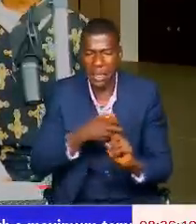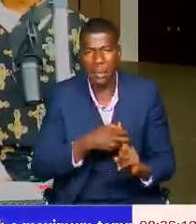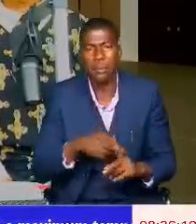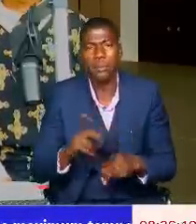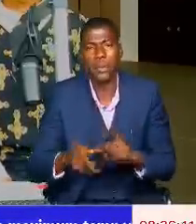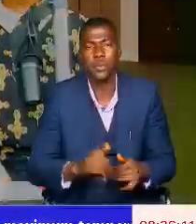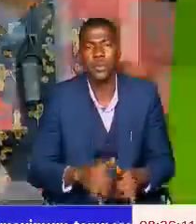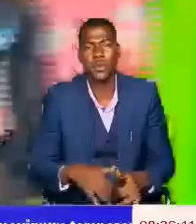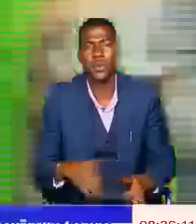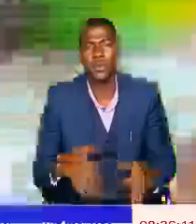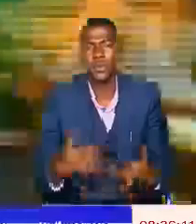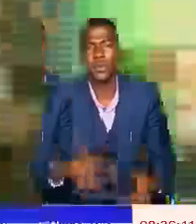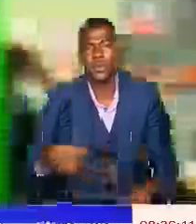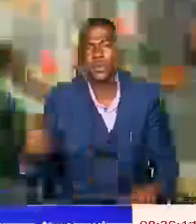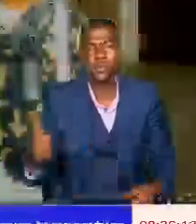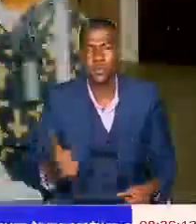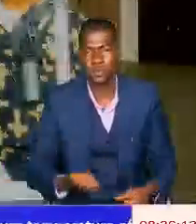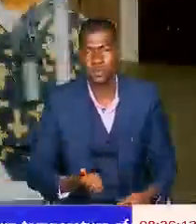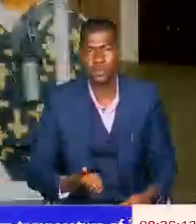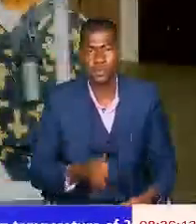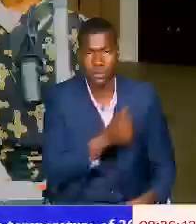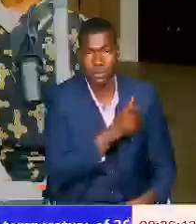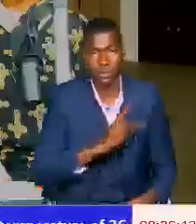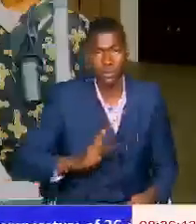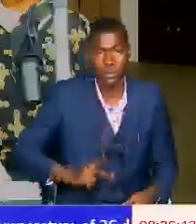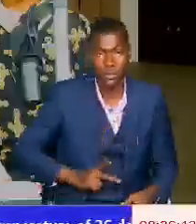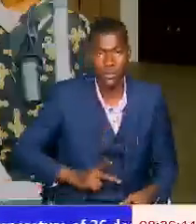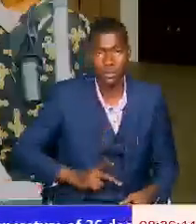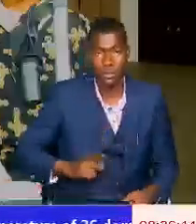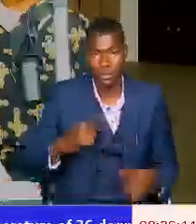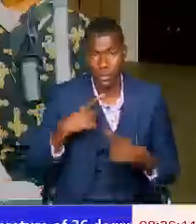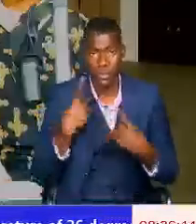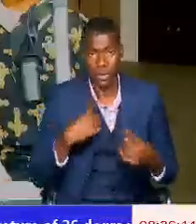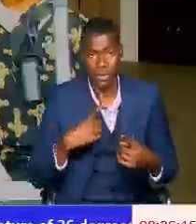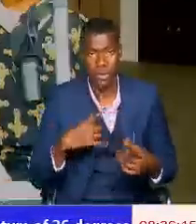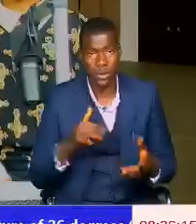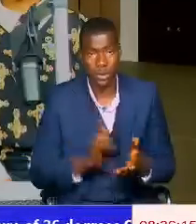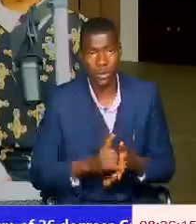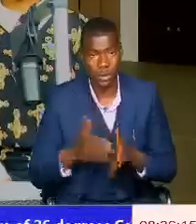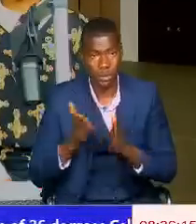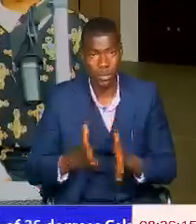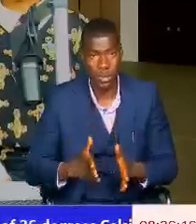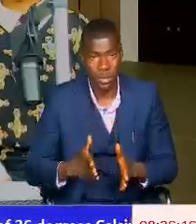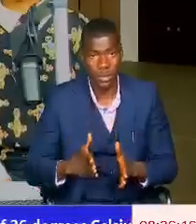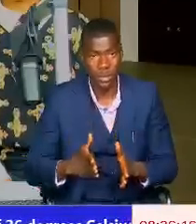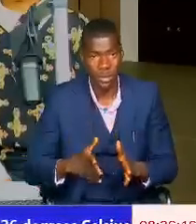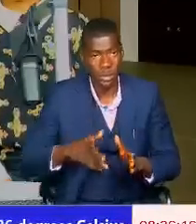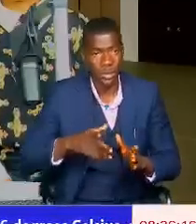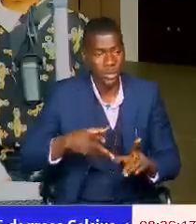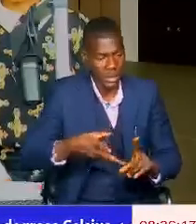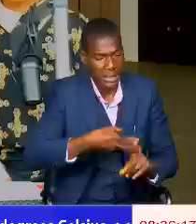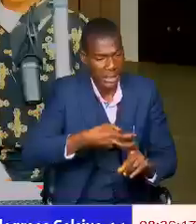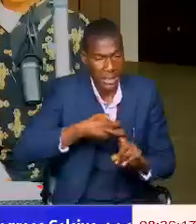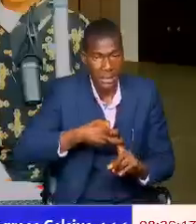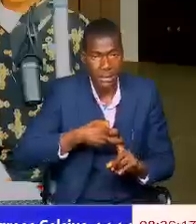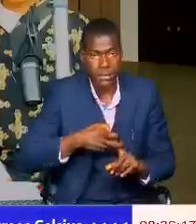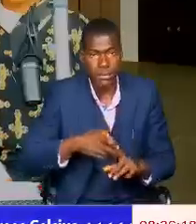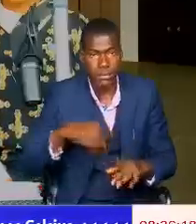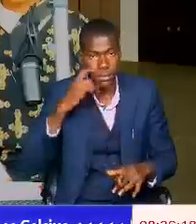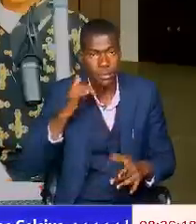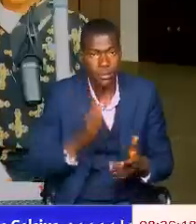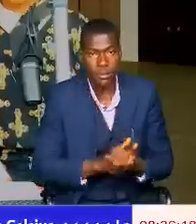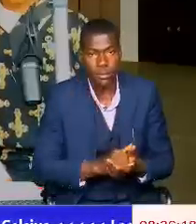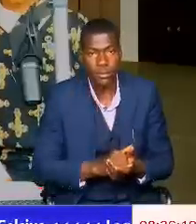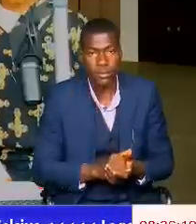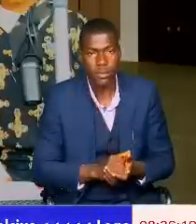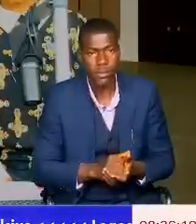Another one where Akram Okala tell me, say the person where they kidnap, we announce them here. The next day, I be the following day, 2 days later,